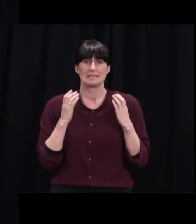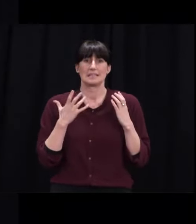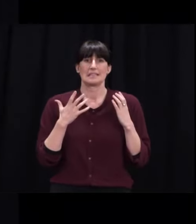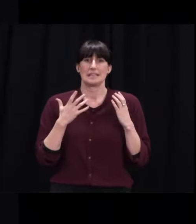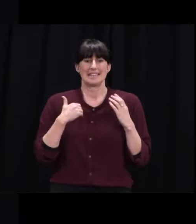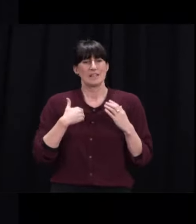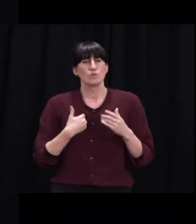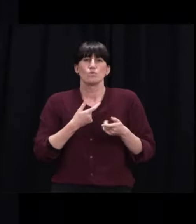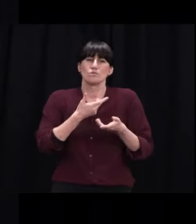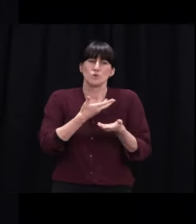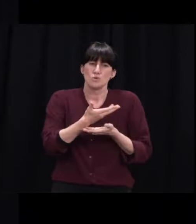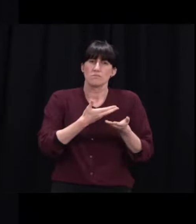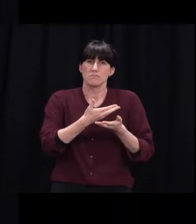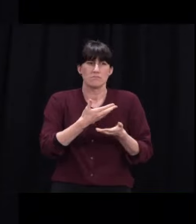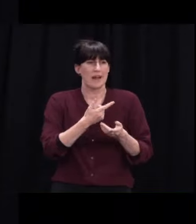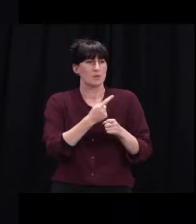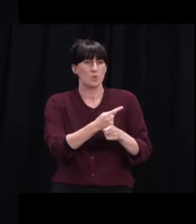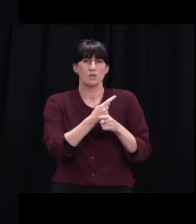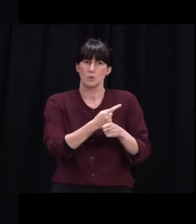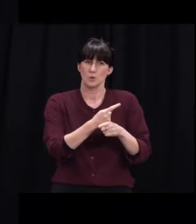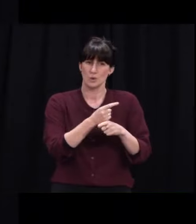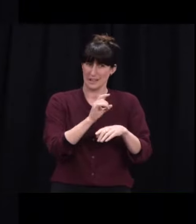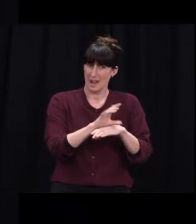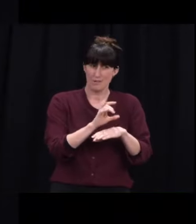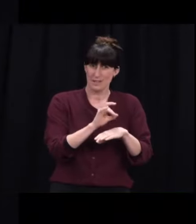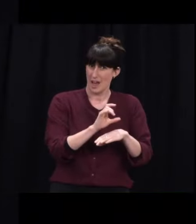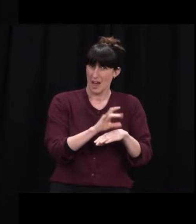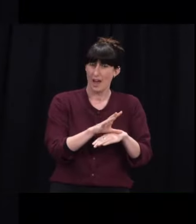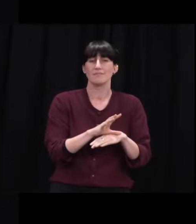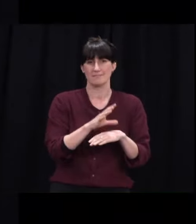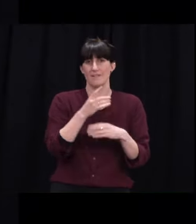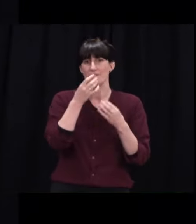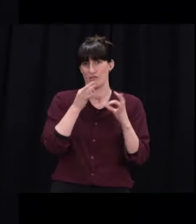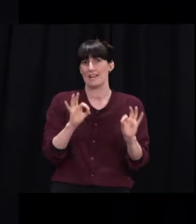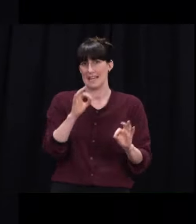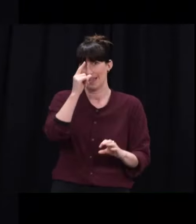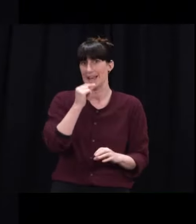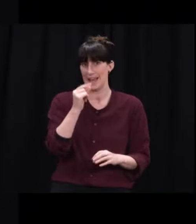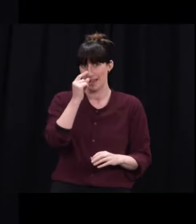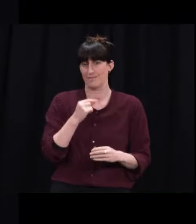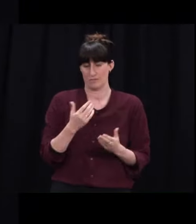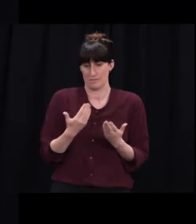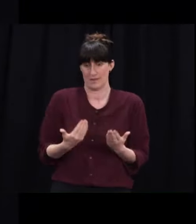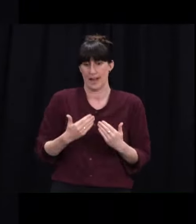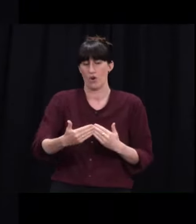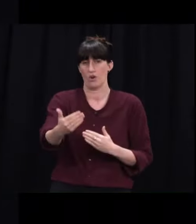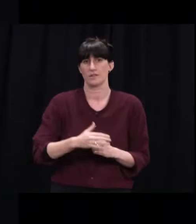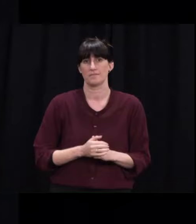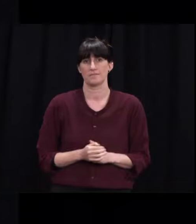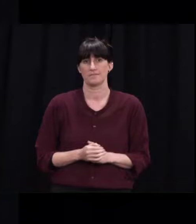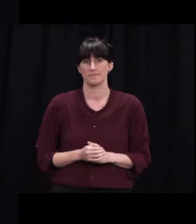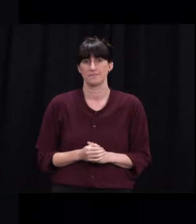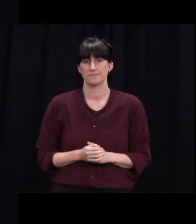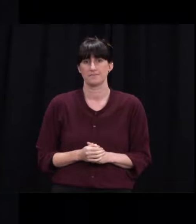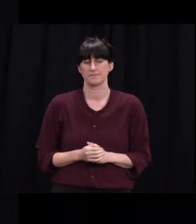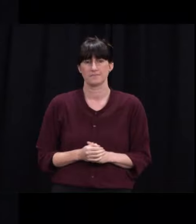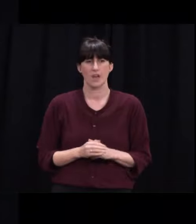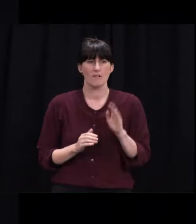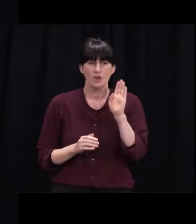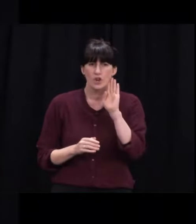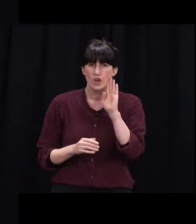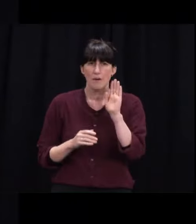that through with someone. We want to make sure they can do that. That's available free of charge from today. I've also heard that many